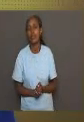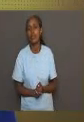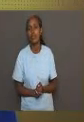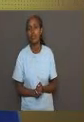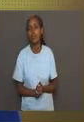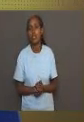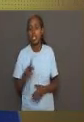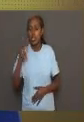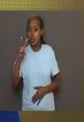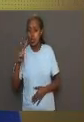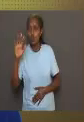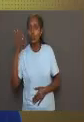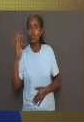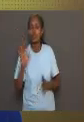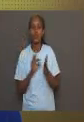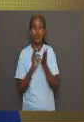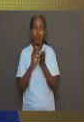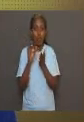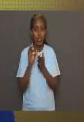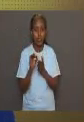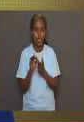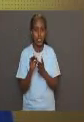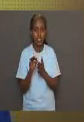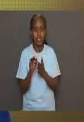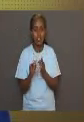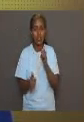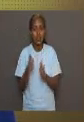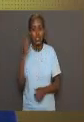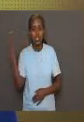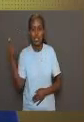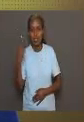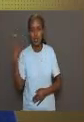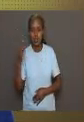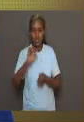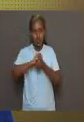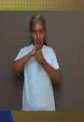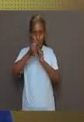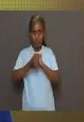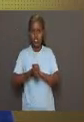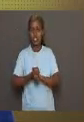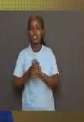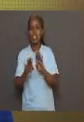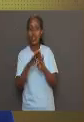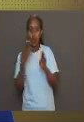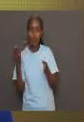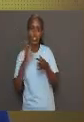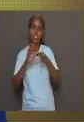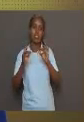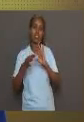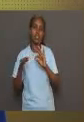There are two types of quantifiers which are used to change an open